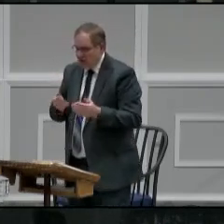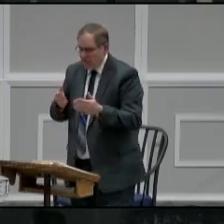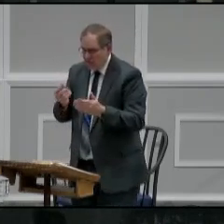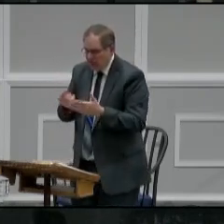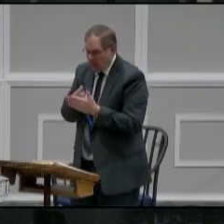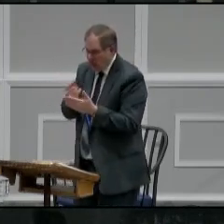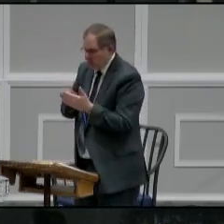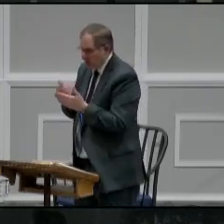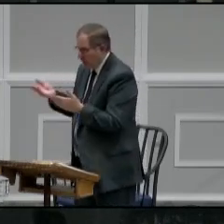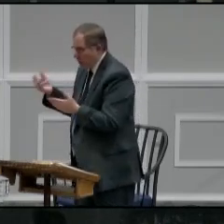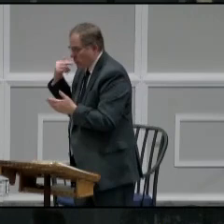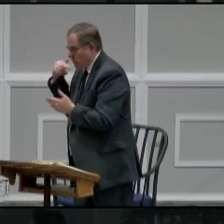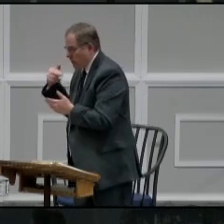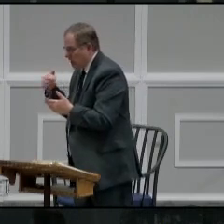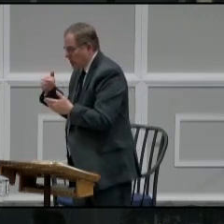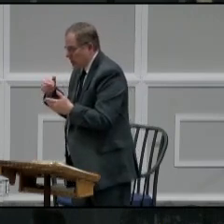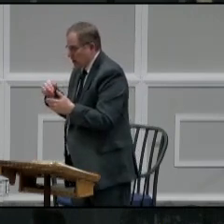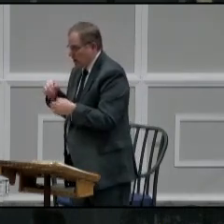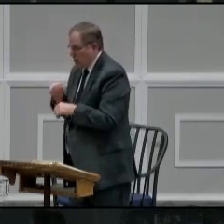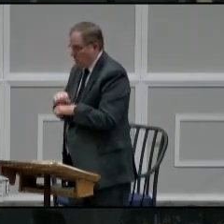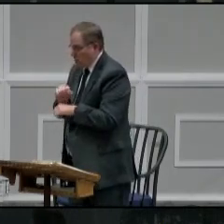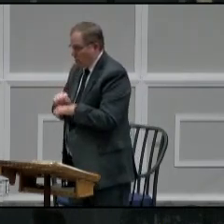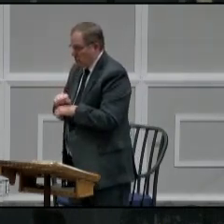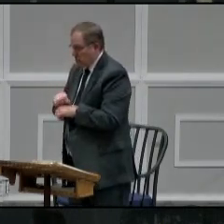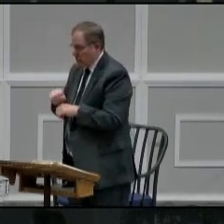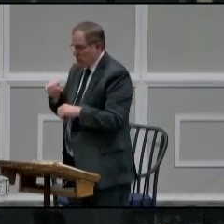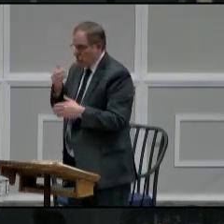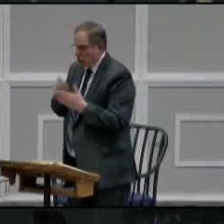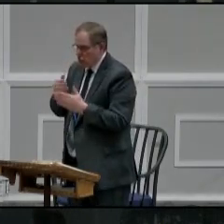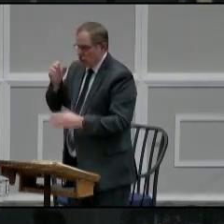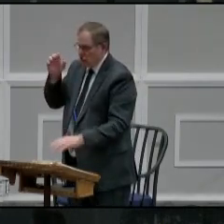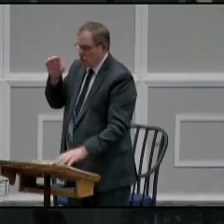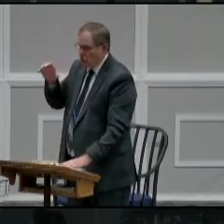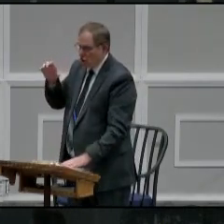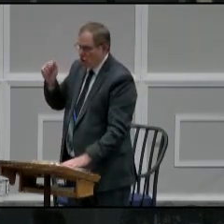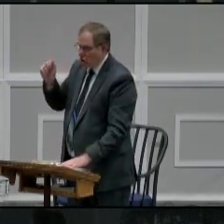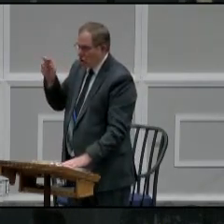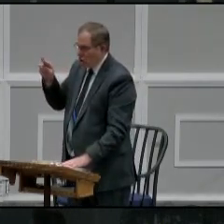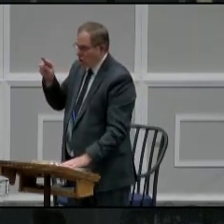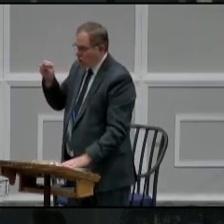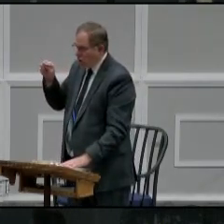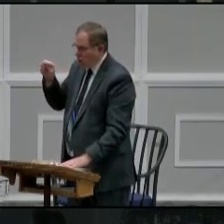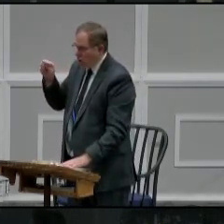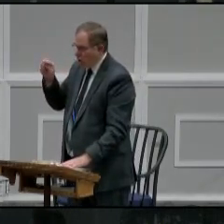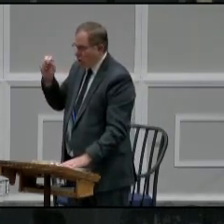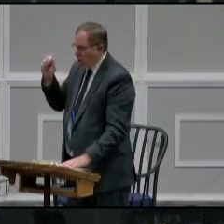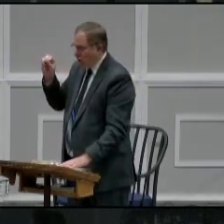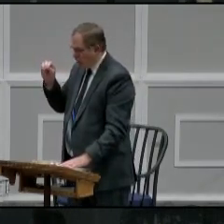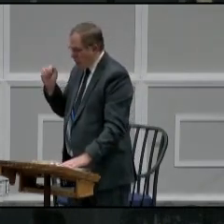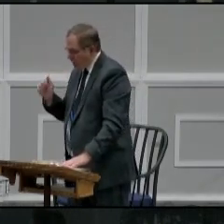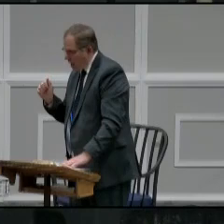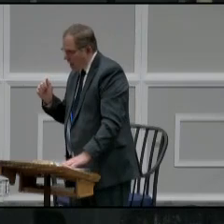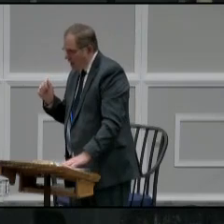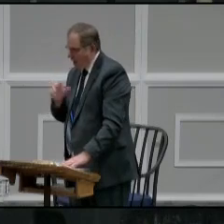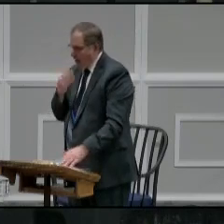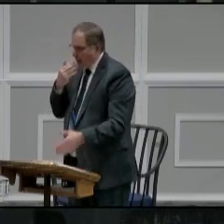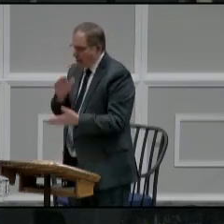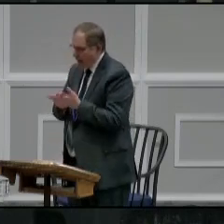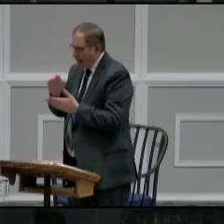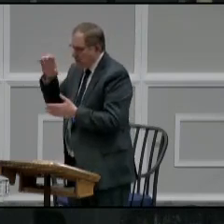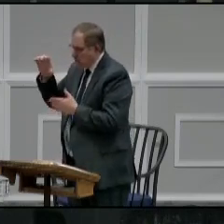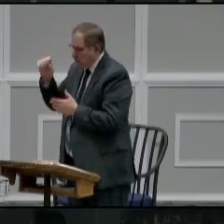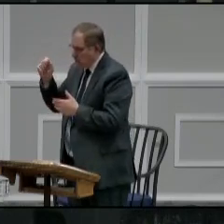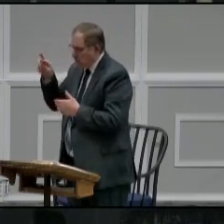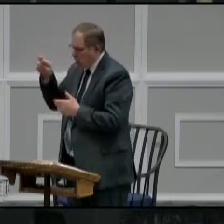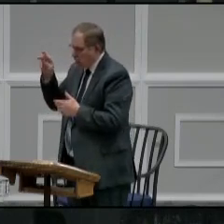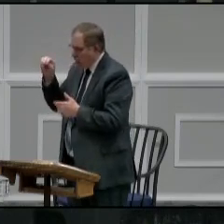religion works on a good karma and a bad karma basis. And so the more good karma you do, the better off that you'll be in the next